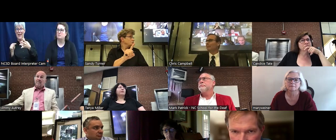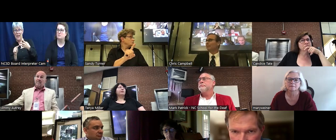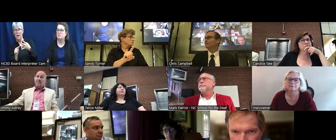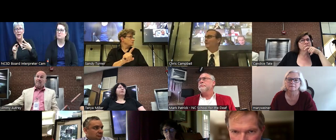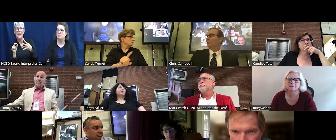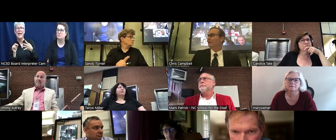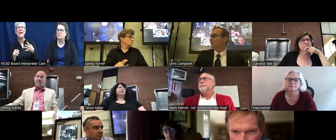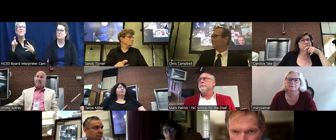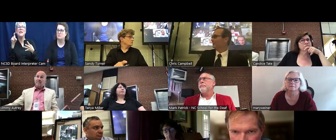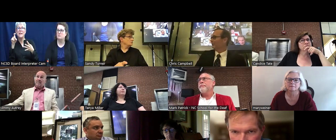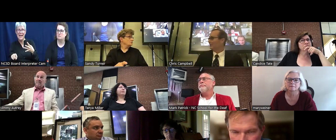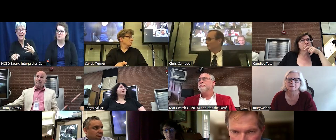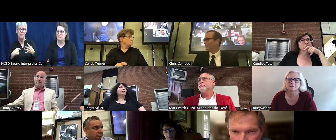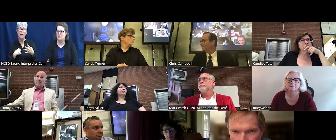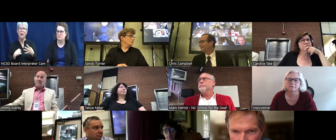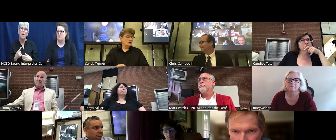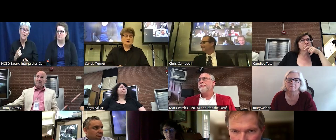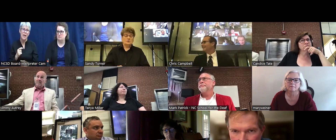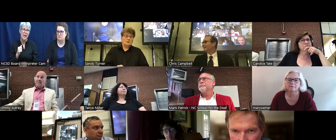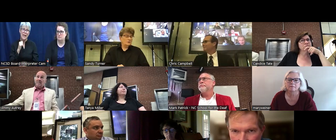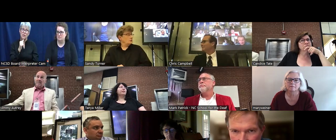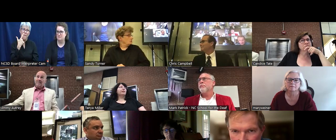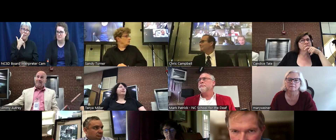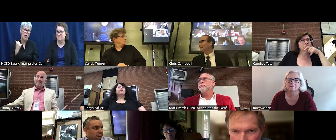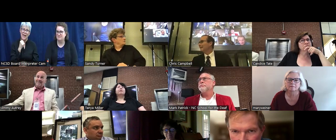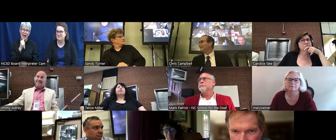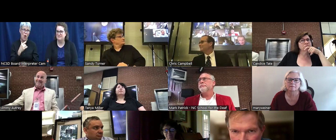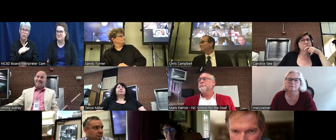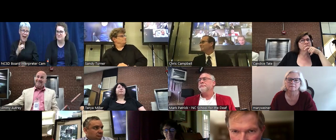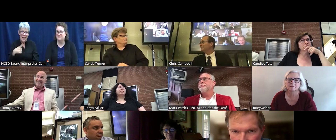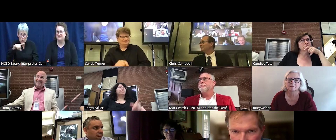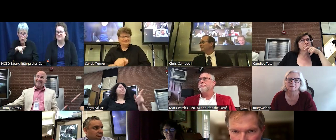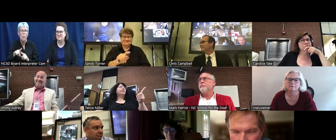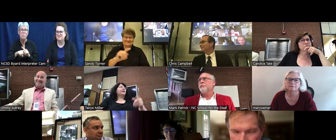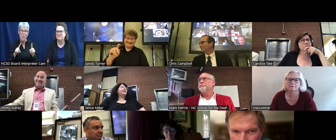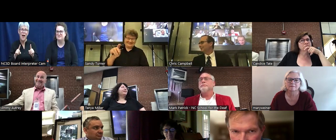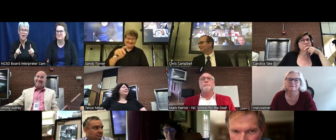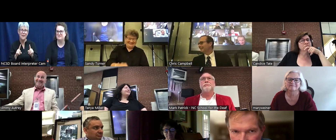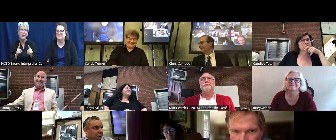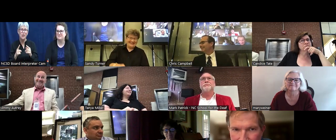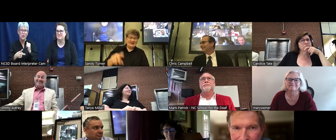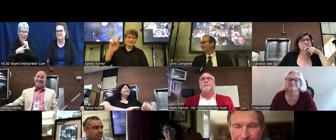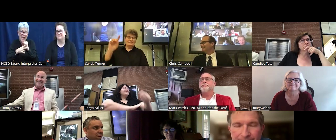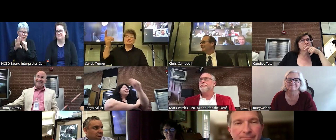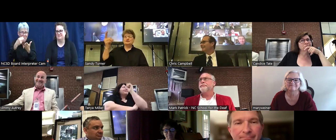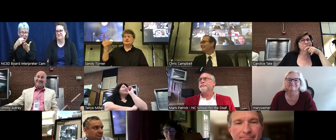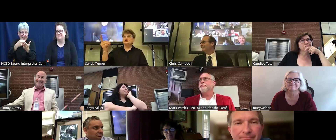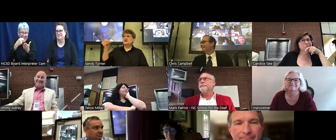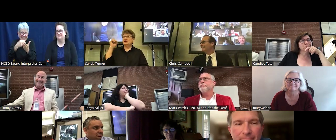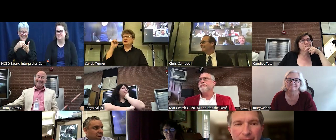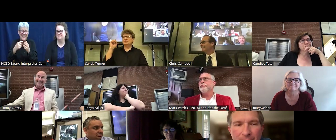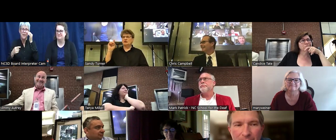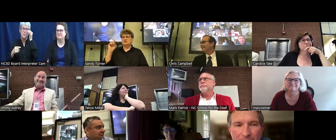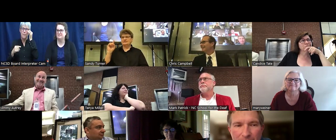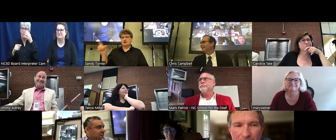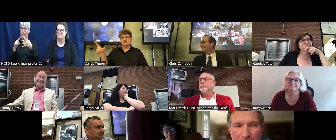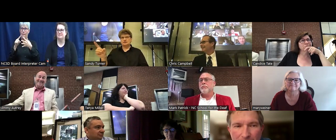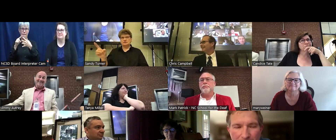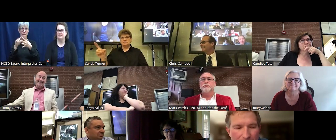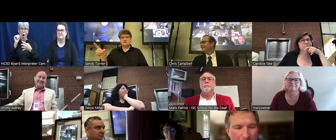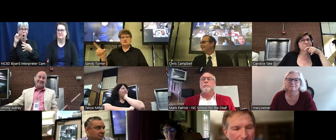not because I don't enjoy being with you, but say that again. The first Thursday. The first Thursday is